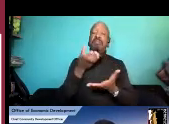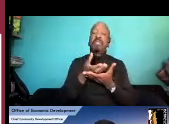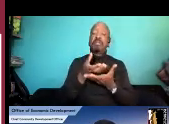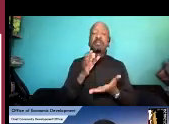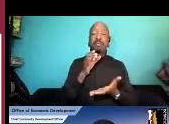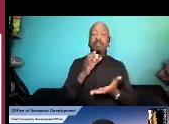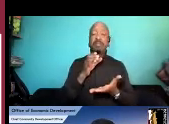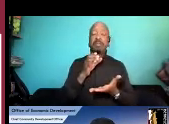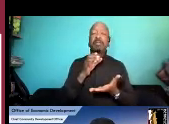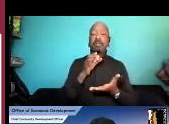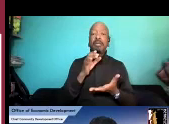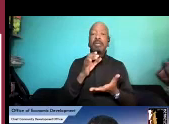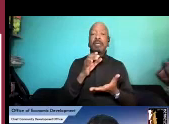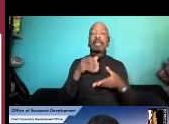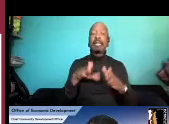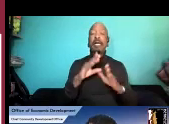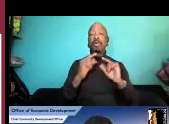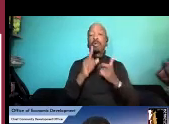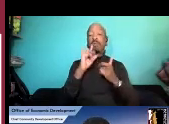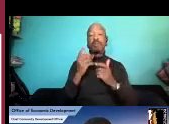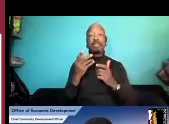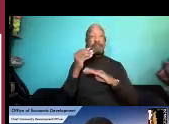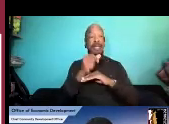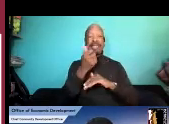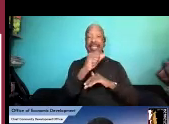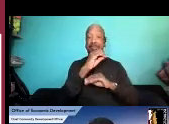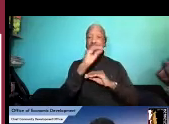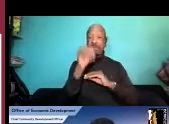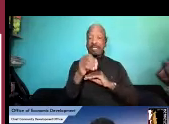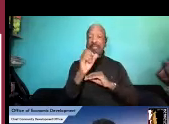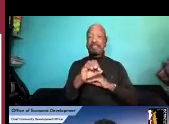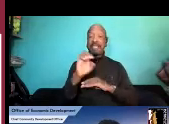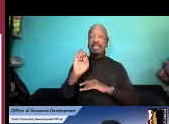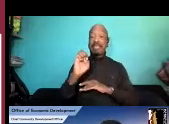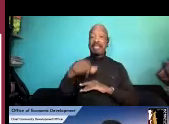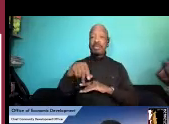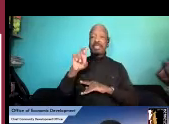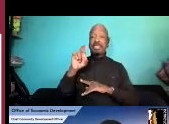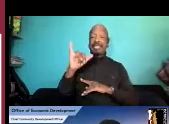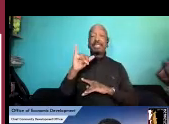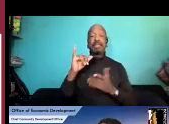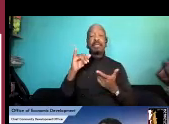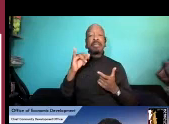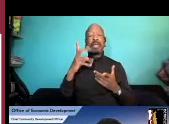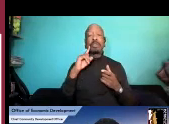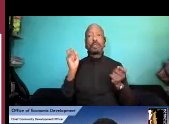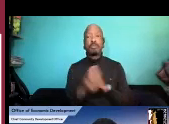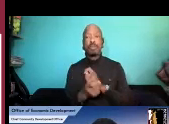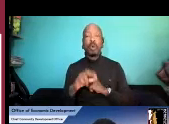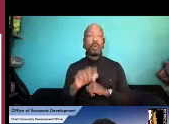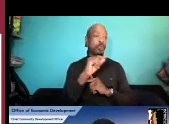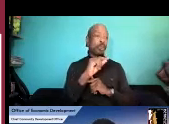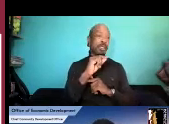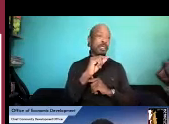principals to basically put up 10% of the equity for an existing cooperative business that looks to convert, or 20% for a